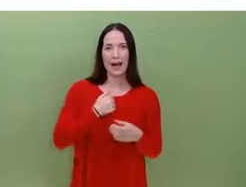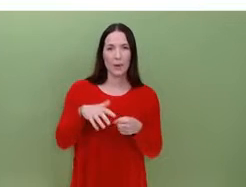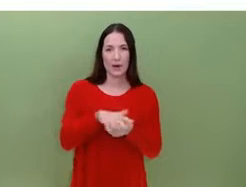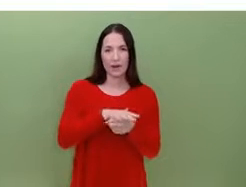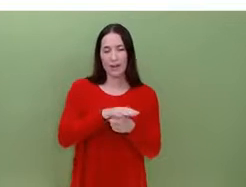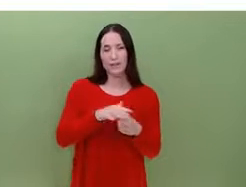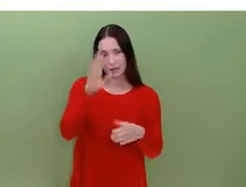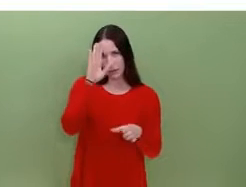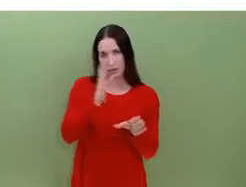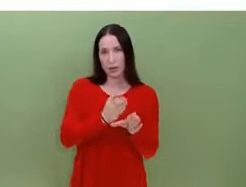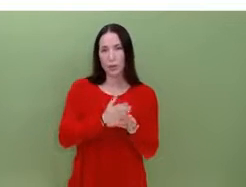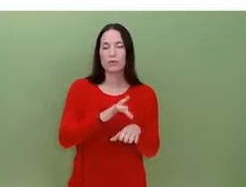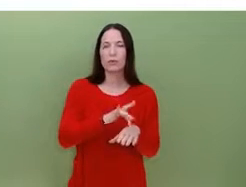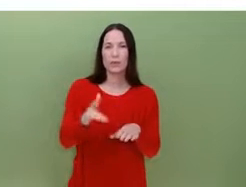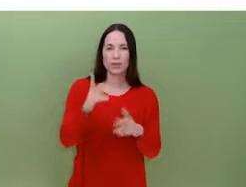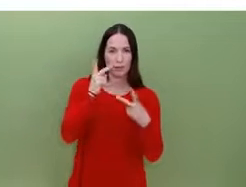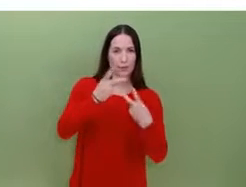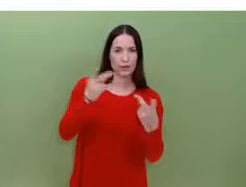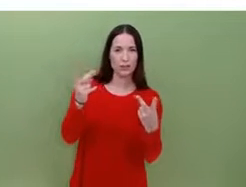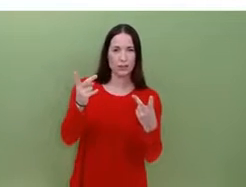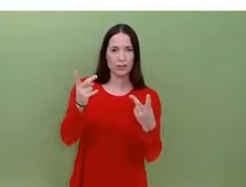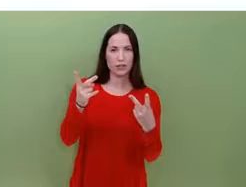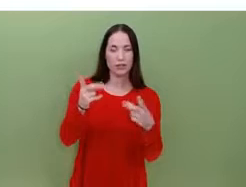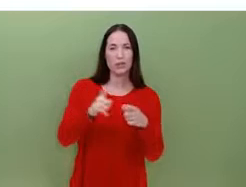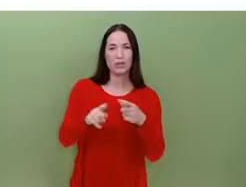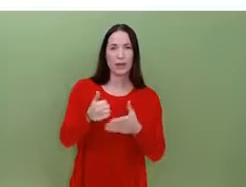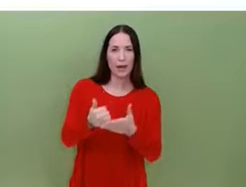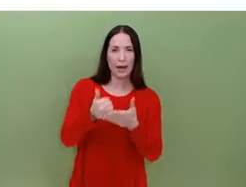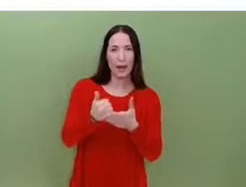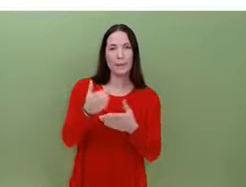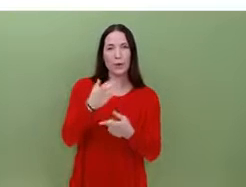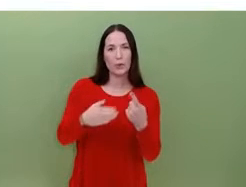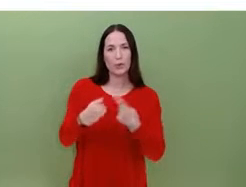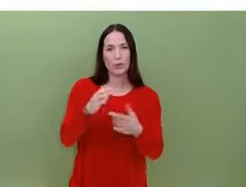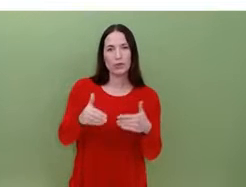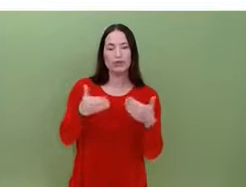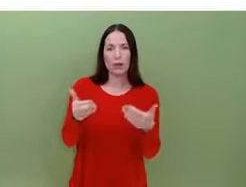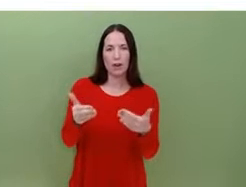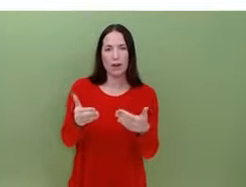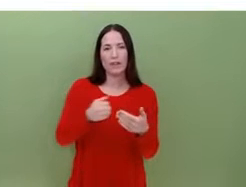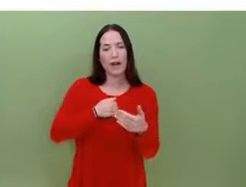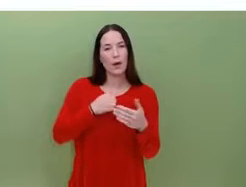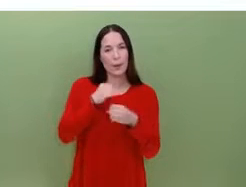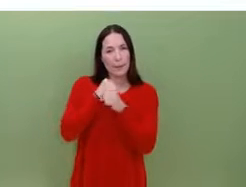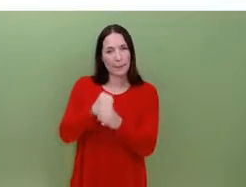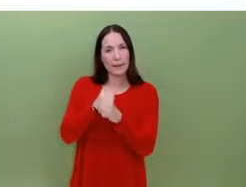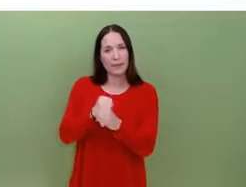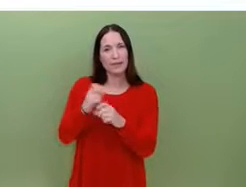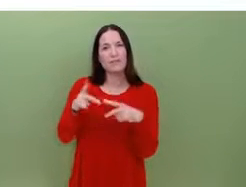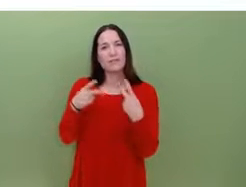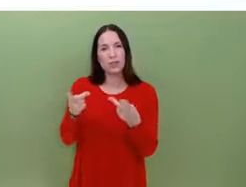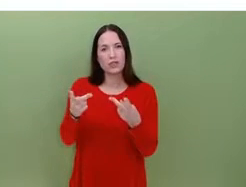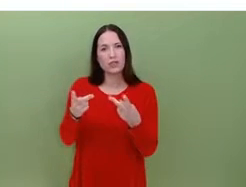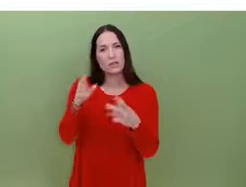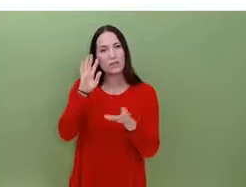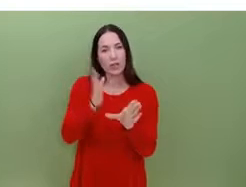professions vision, with a focus on helping our communities thrive. So that's our commitment within the vision for psychological professions to